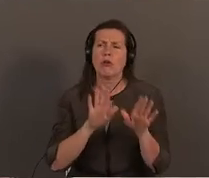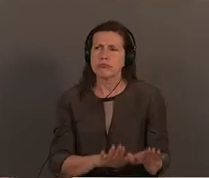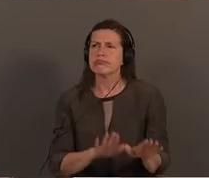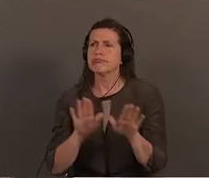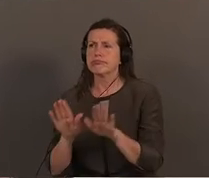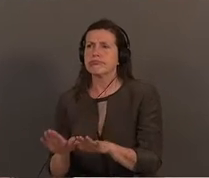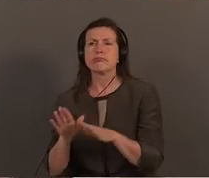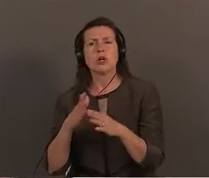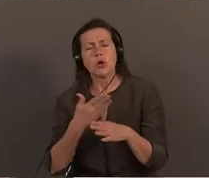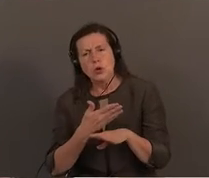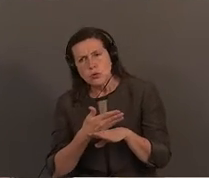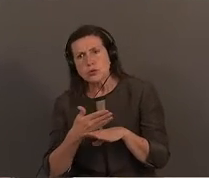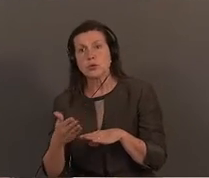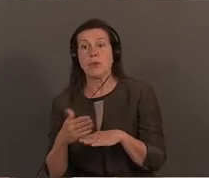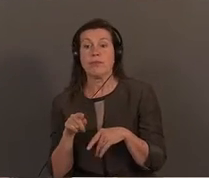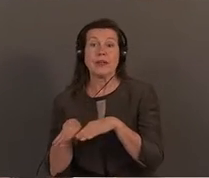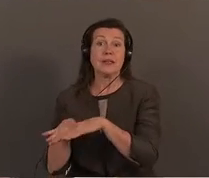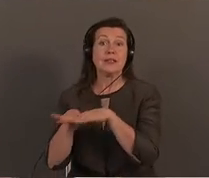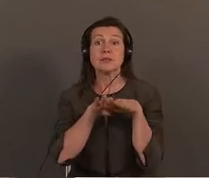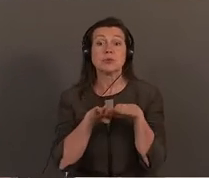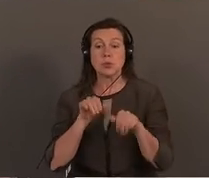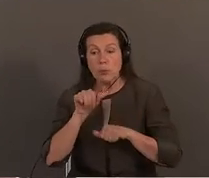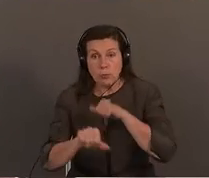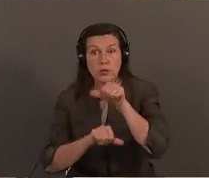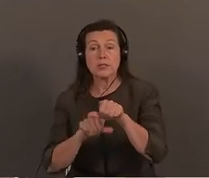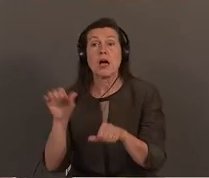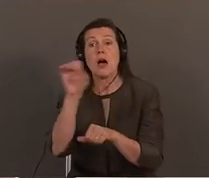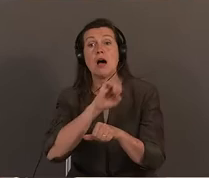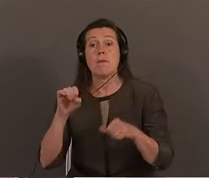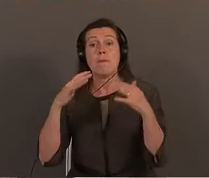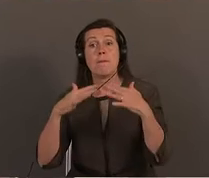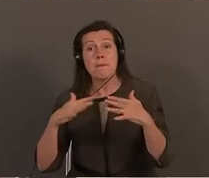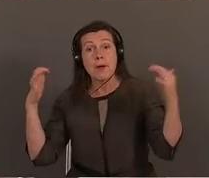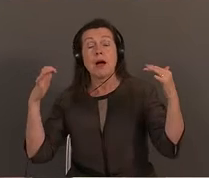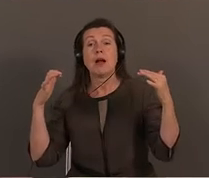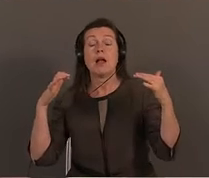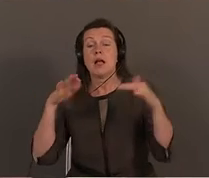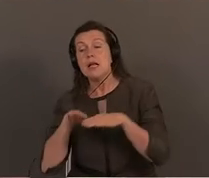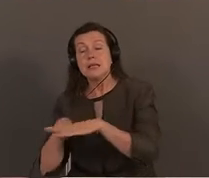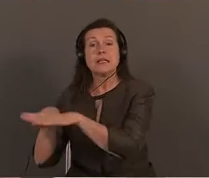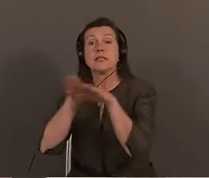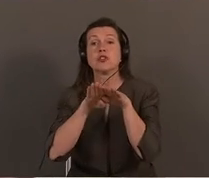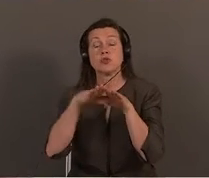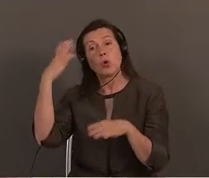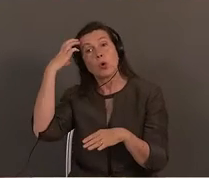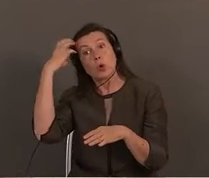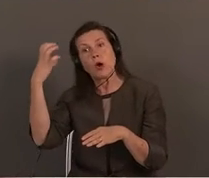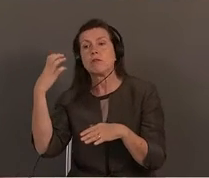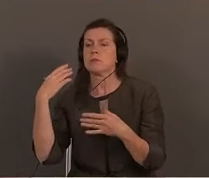process through the European Parliament, also to convince national governments, takes time. But